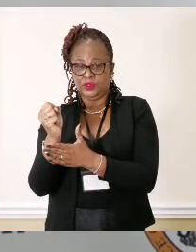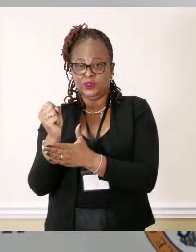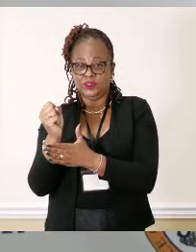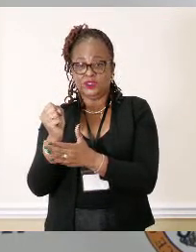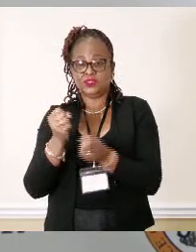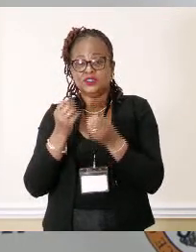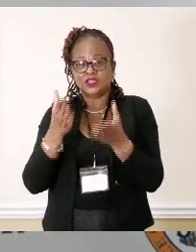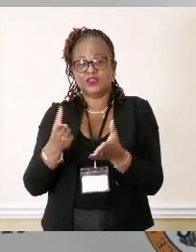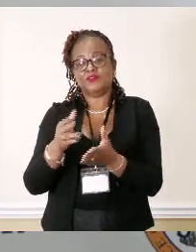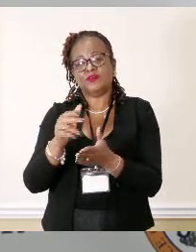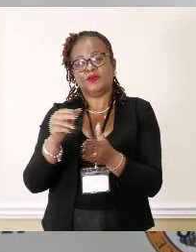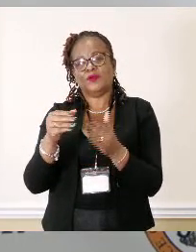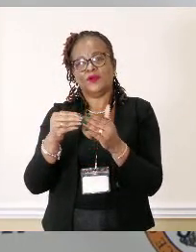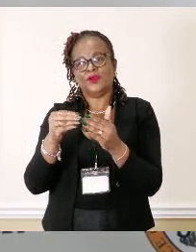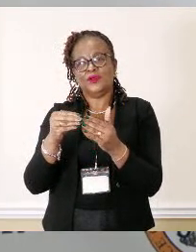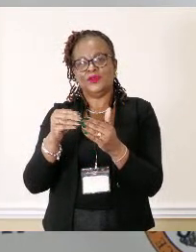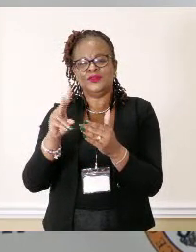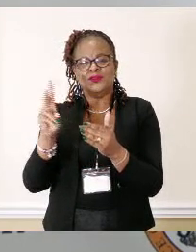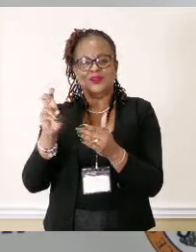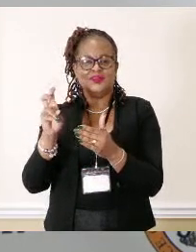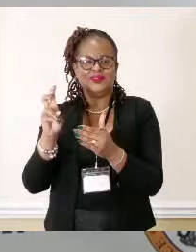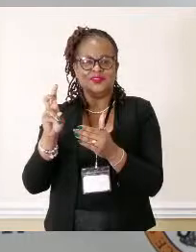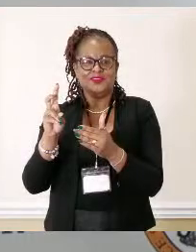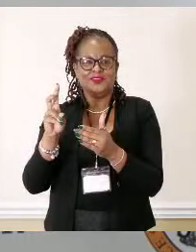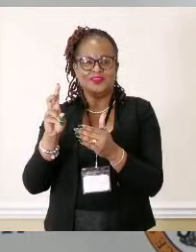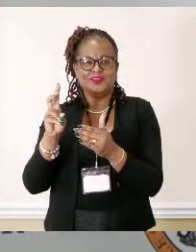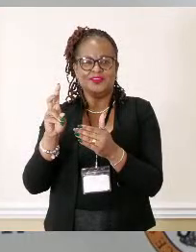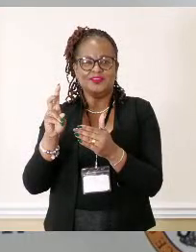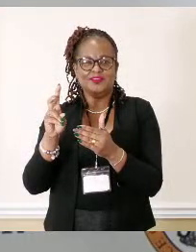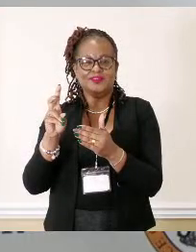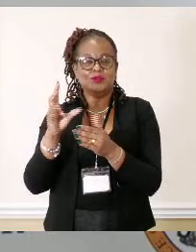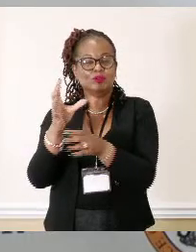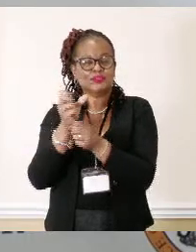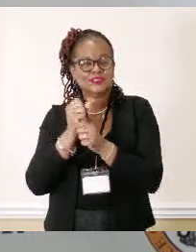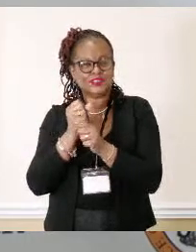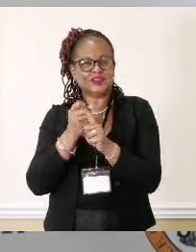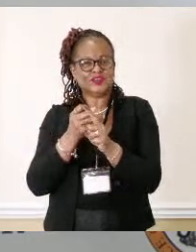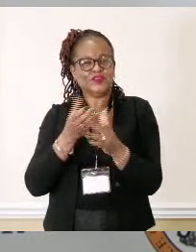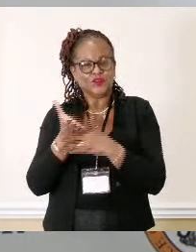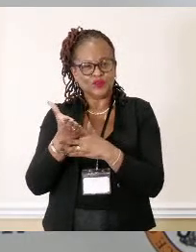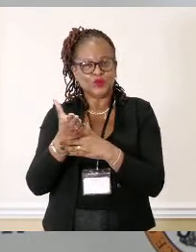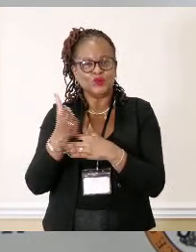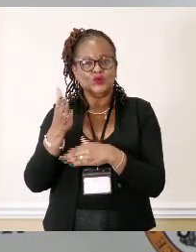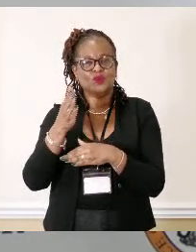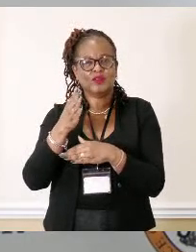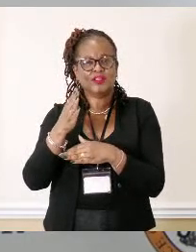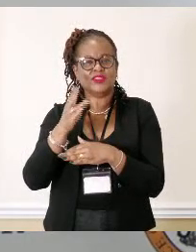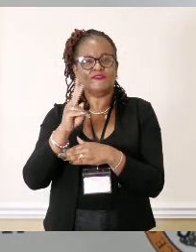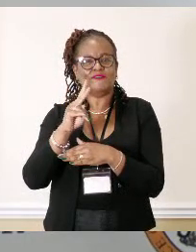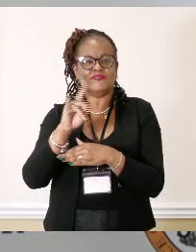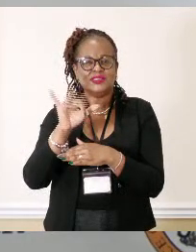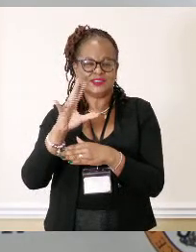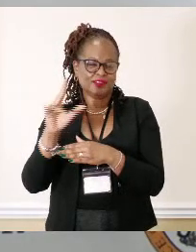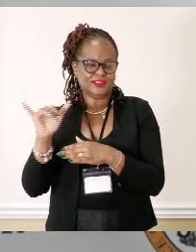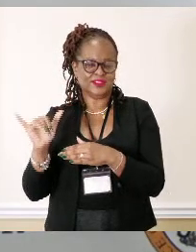remaining 34,200 doses to be received through the COVAX facility.